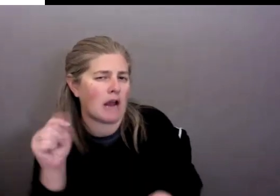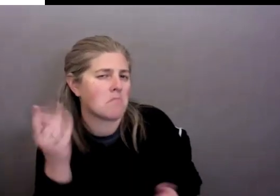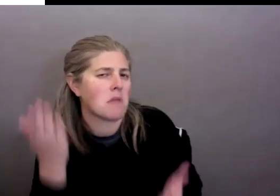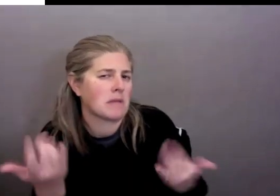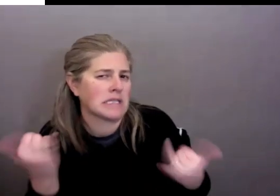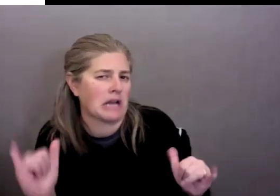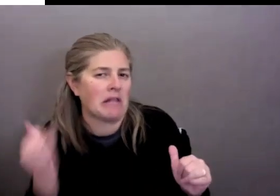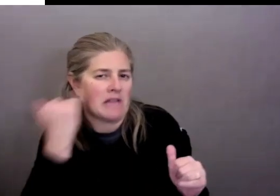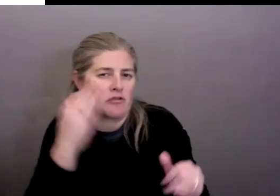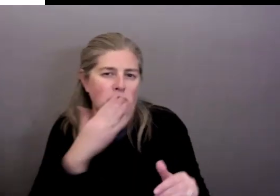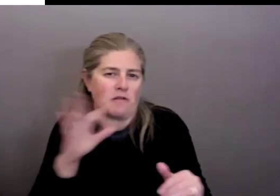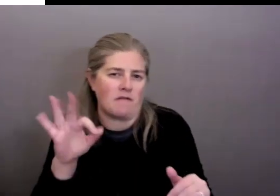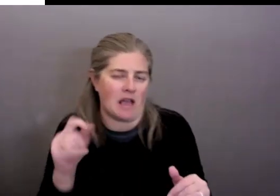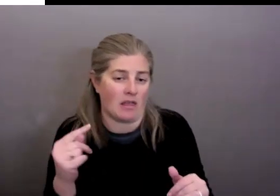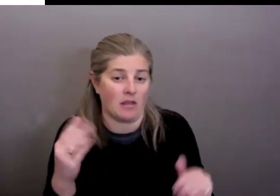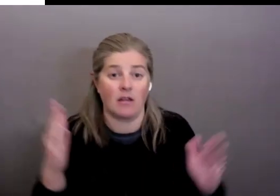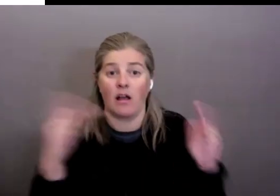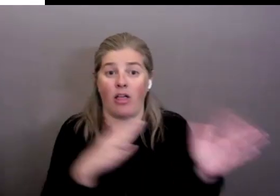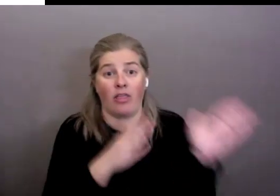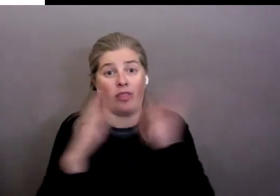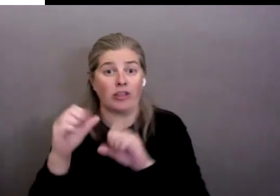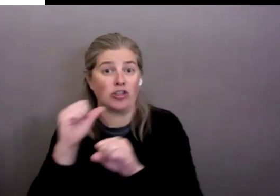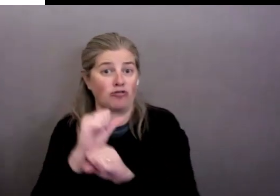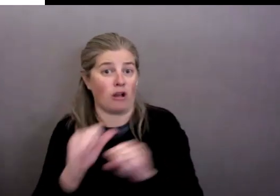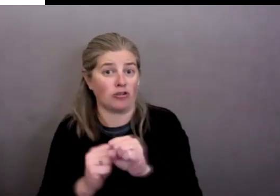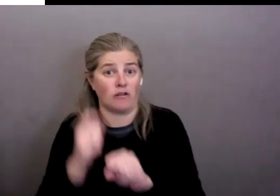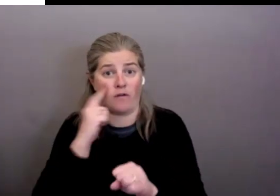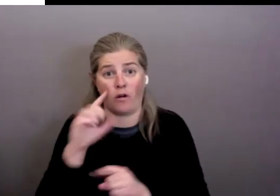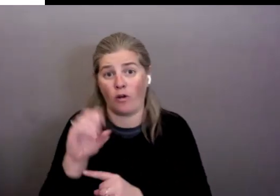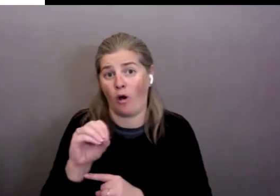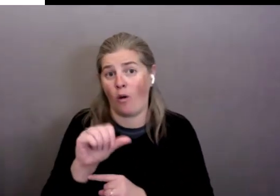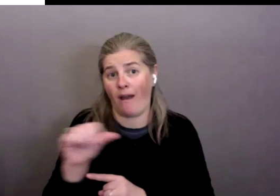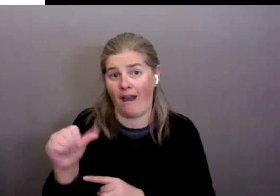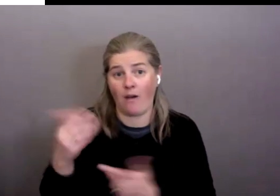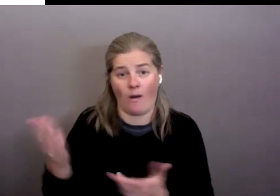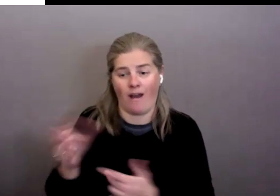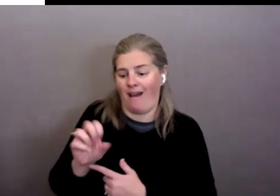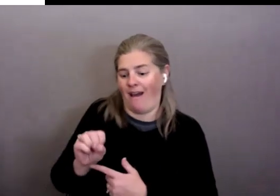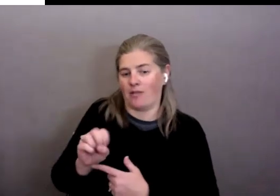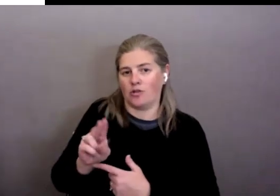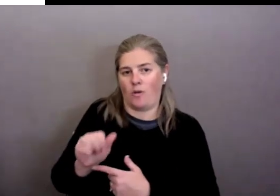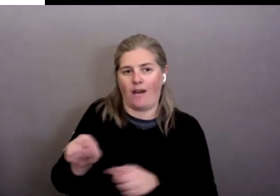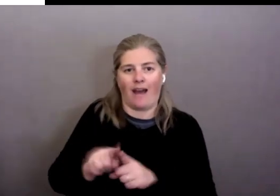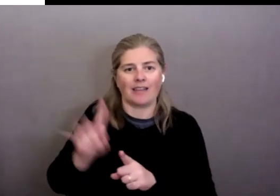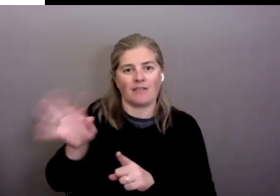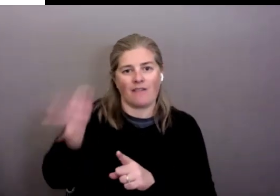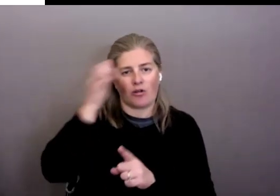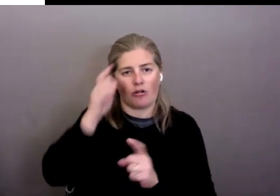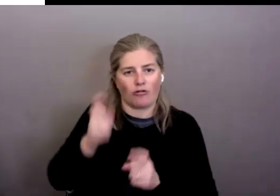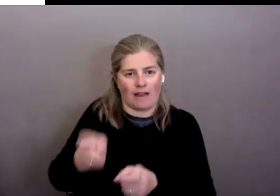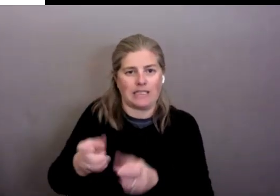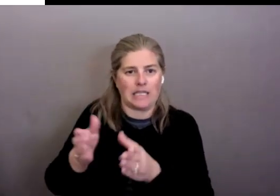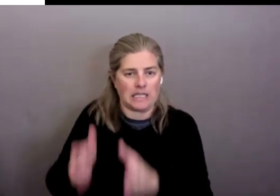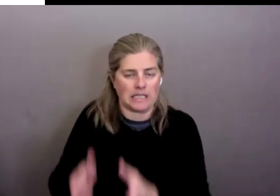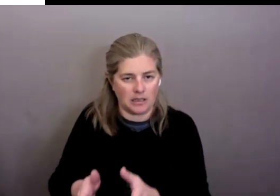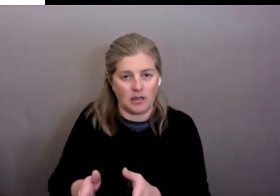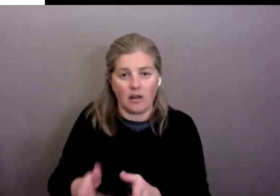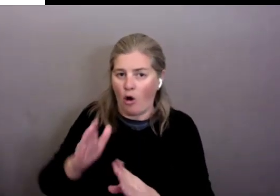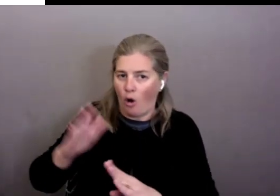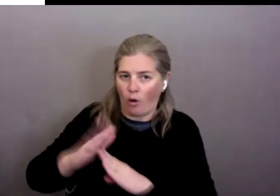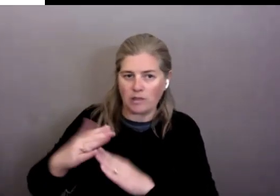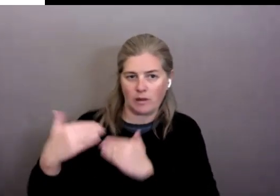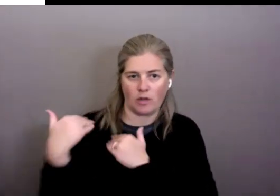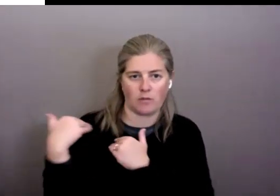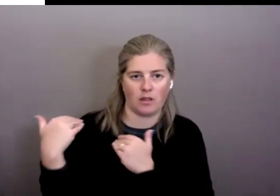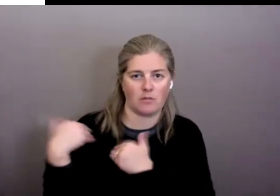The structure of the Older Americans Act is such that SUAs, as federal grantees, are ultimately responsible